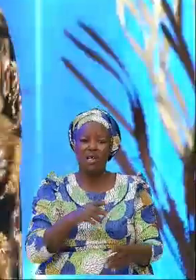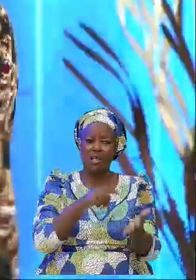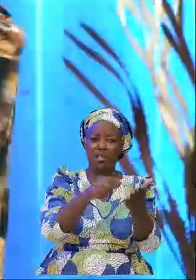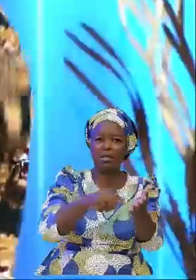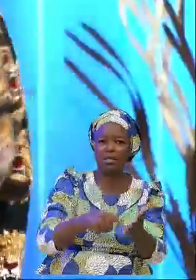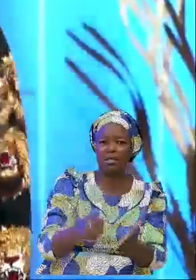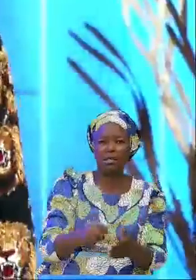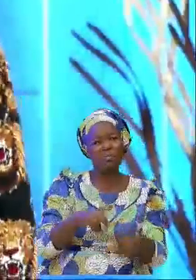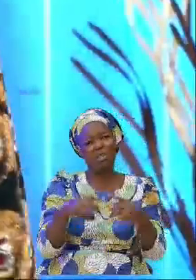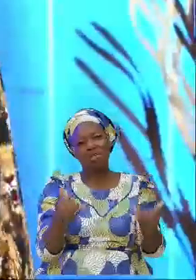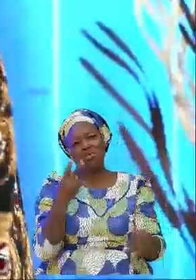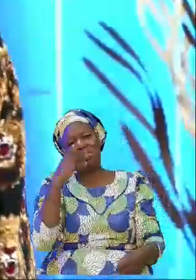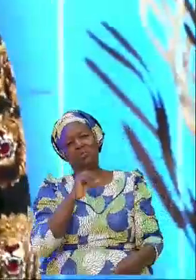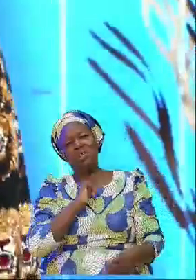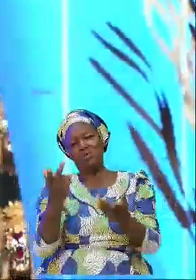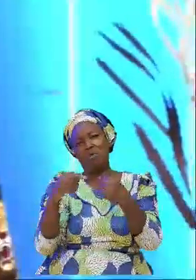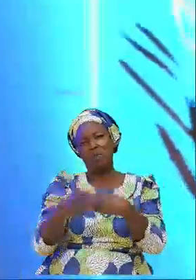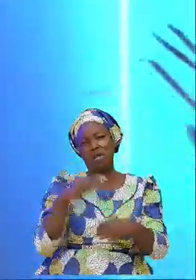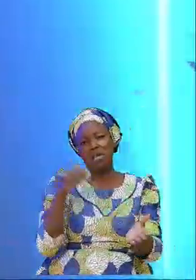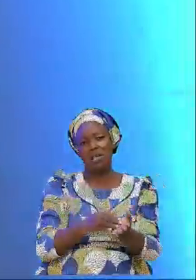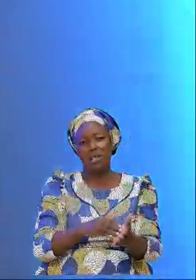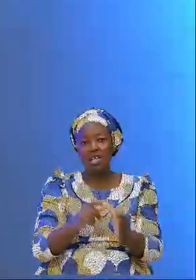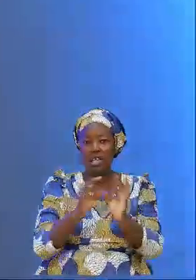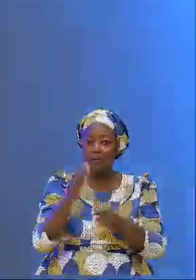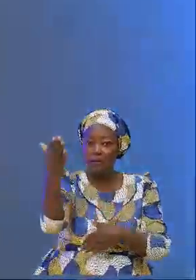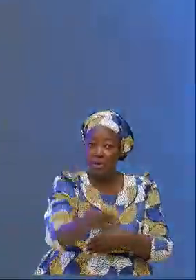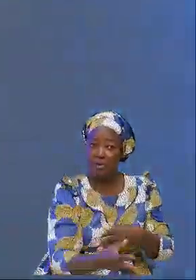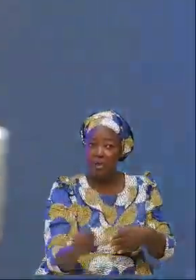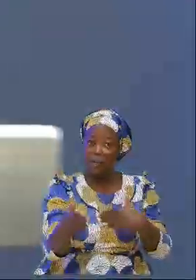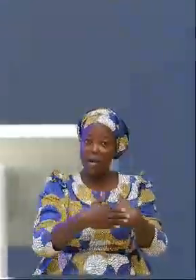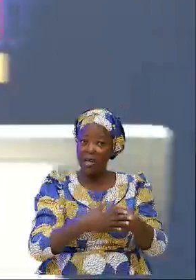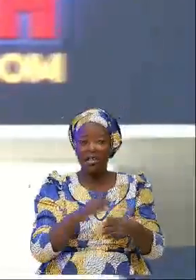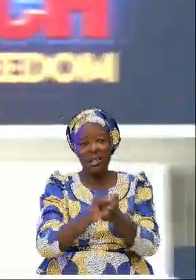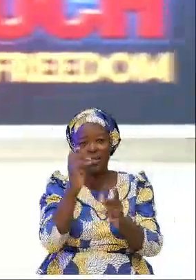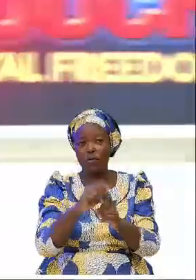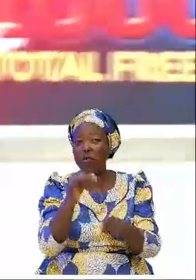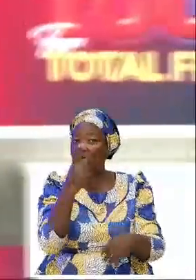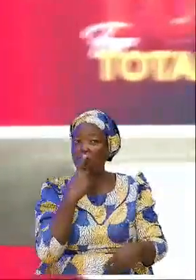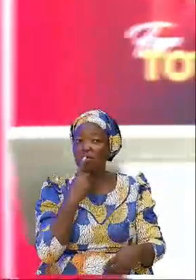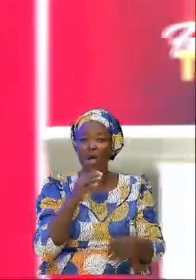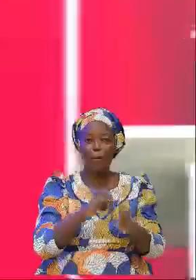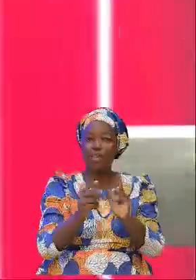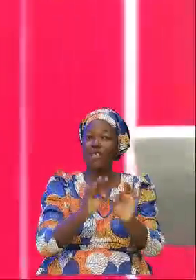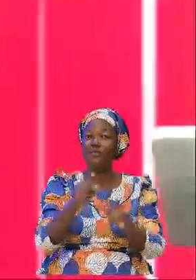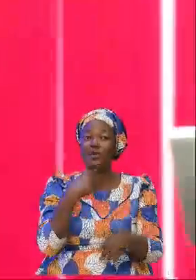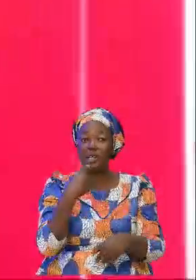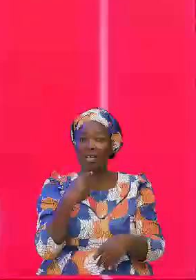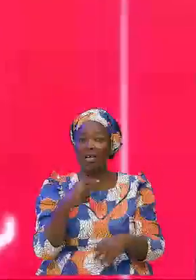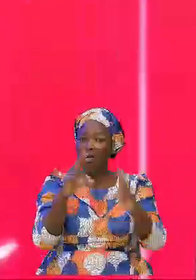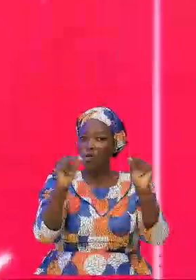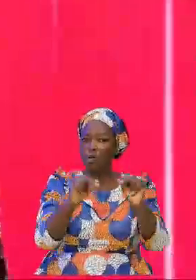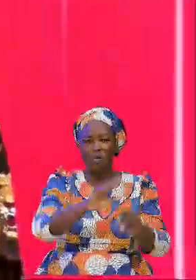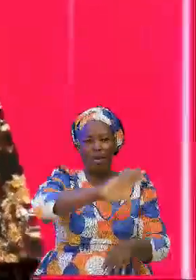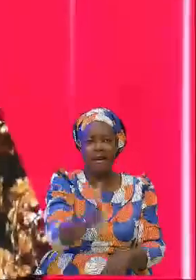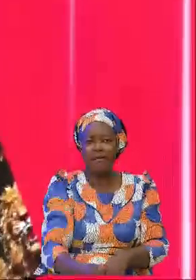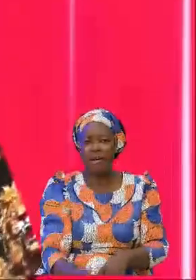said, and they told us days and days, but they have come again. If you welcome them back, that's the word of